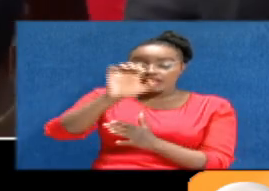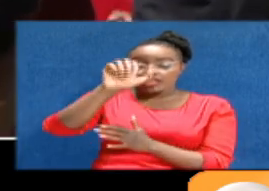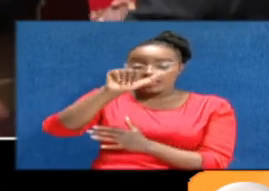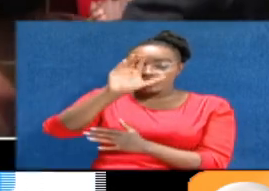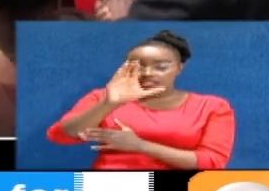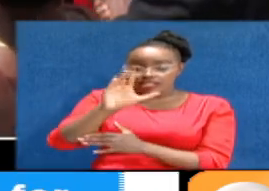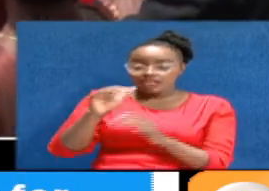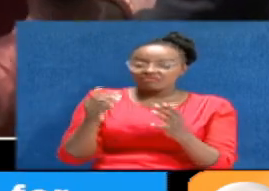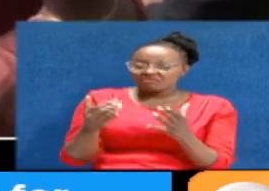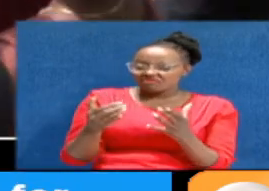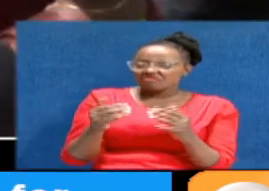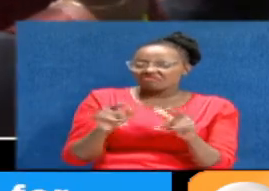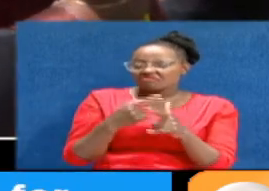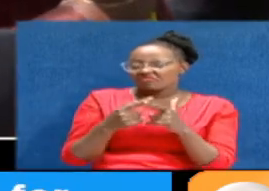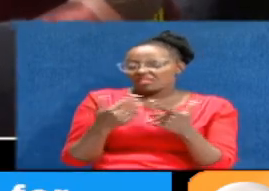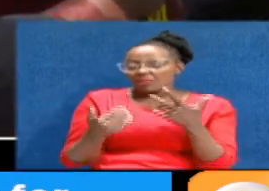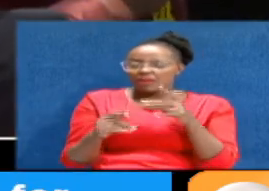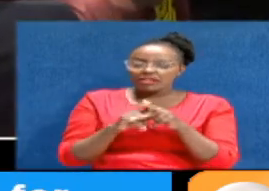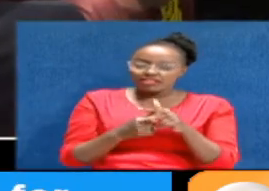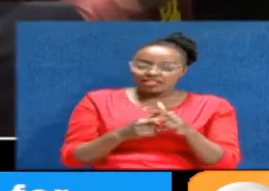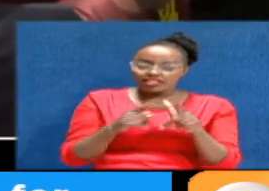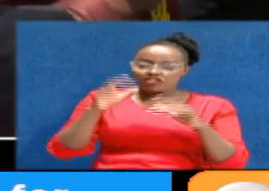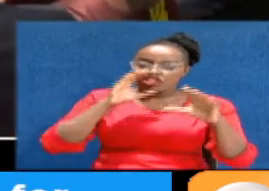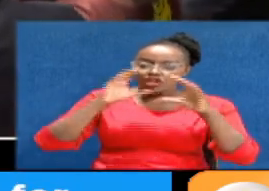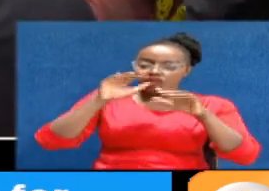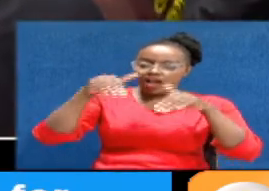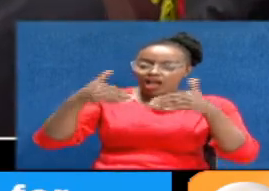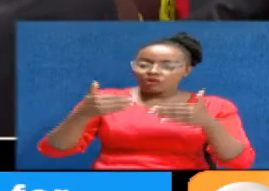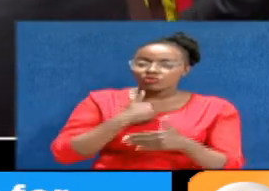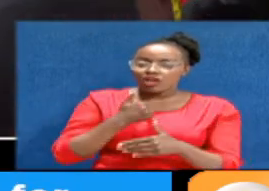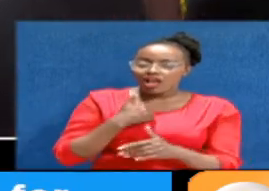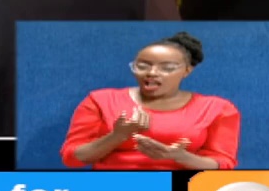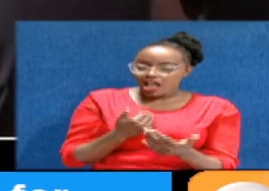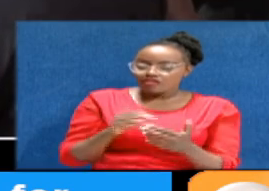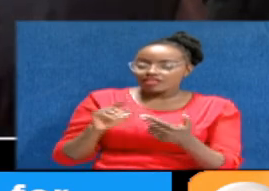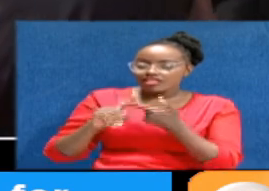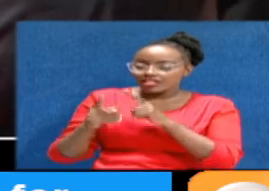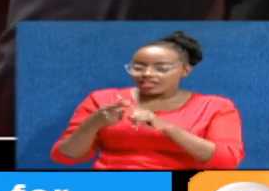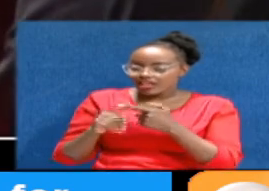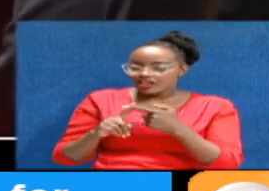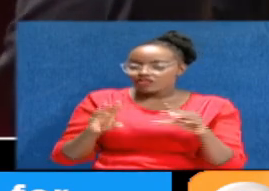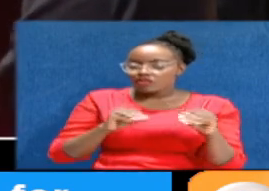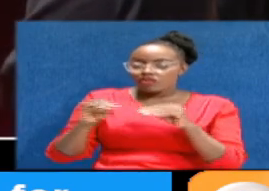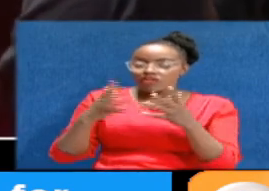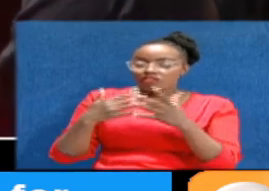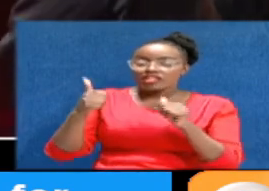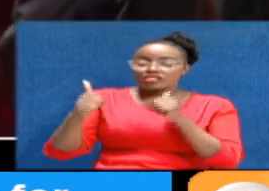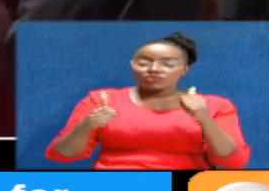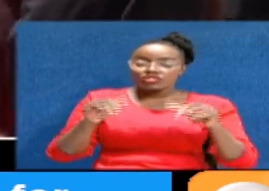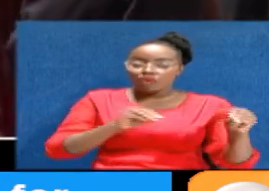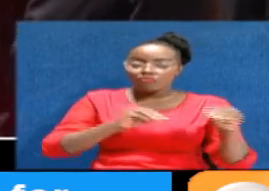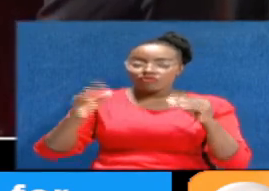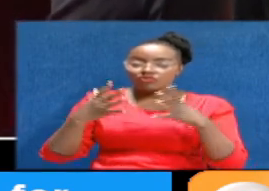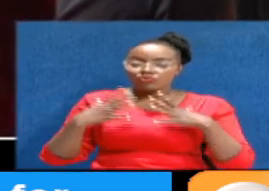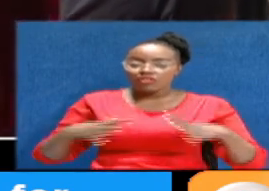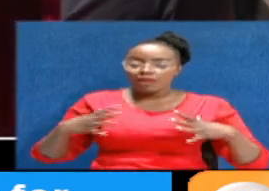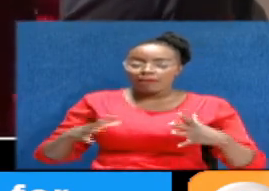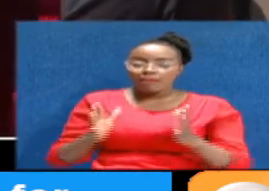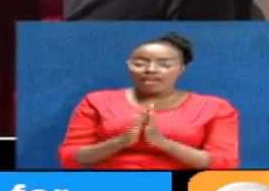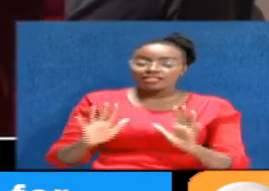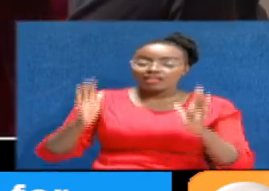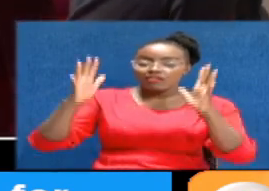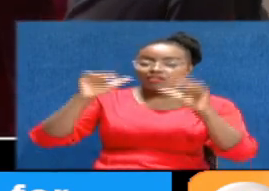countries, and perhaps can start to then spur those conversations about having, you know, some standardization, movement of goods, movement of people,